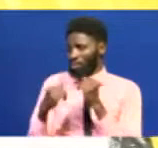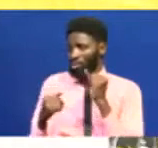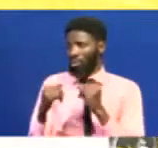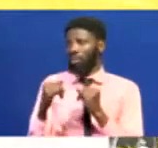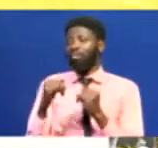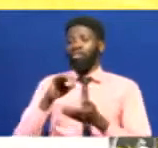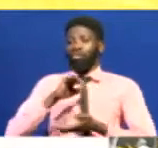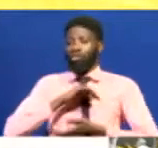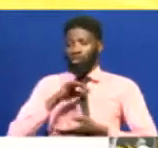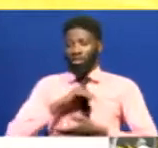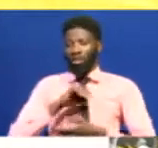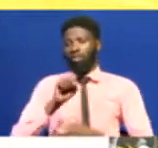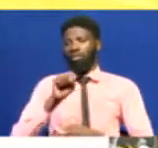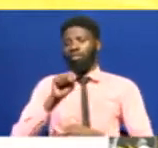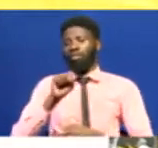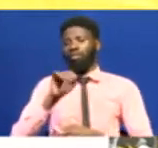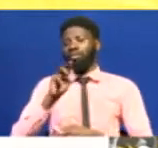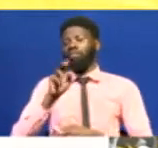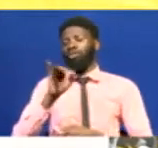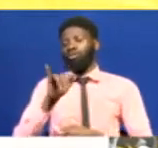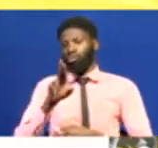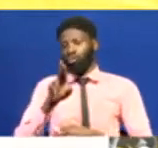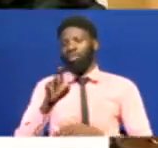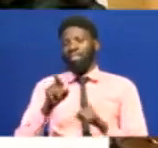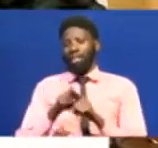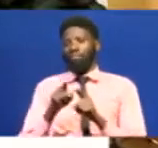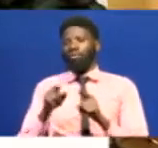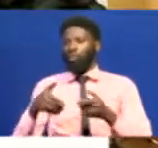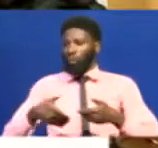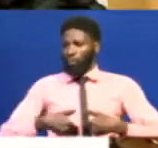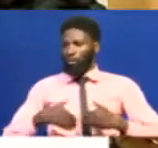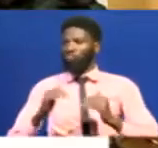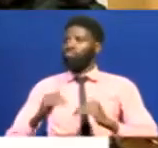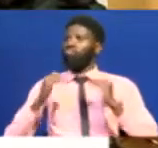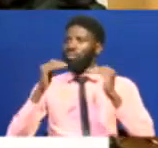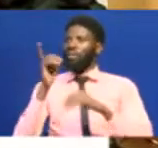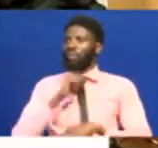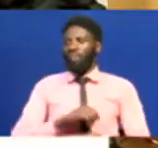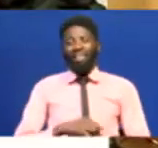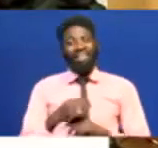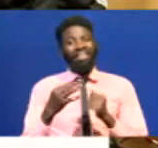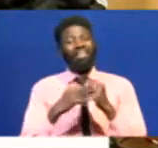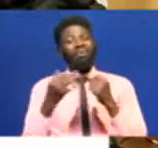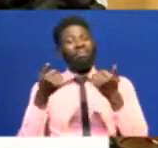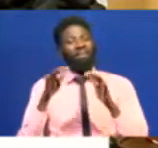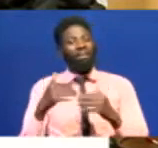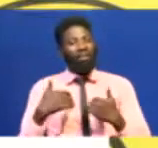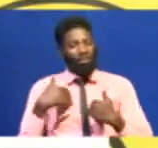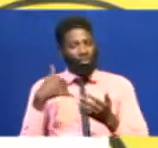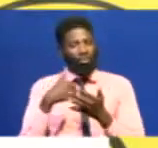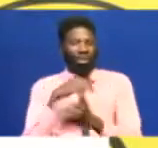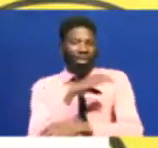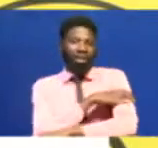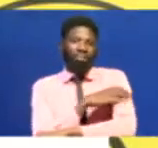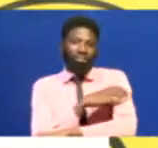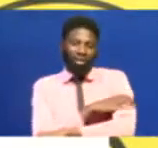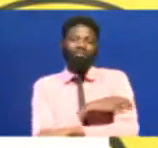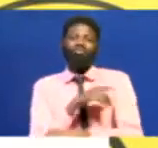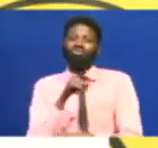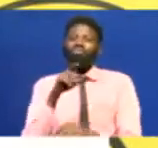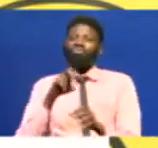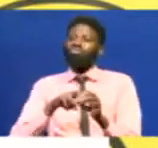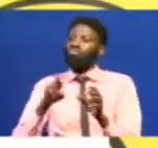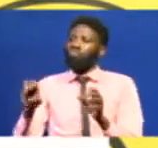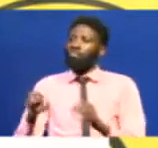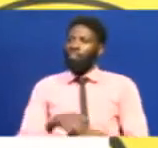signings are expected to cover the gaps left behind after the team parted ways, with 8 players including captain Humphrey Mieno. And I think it's